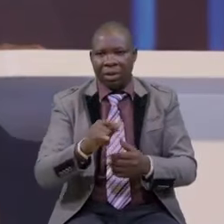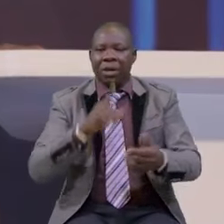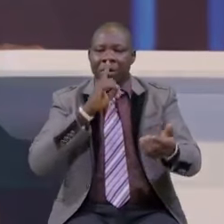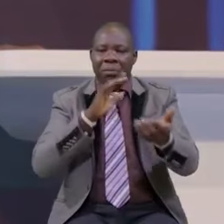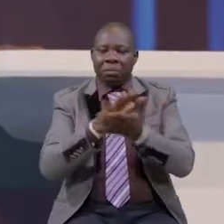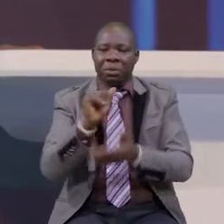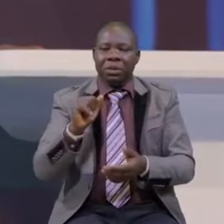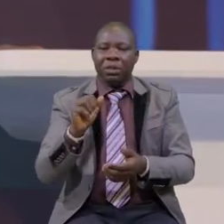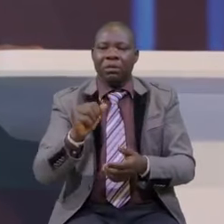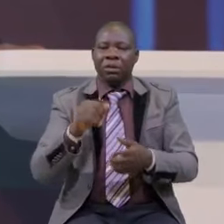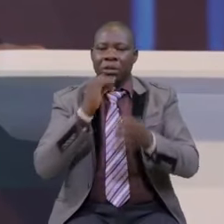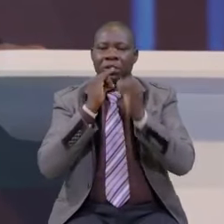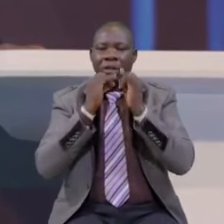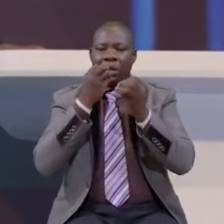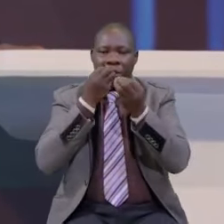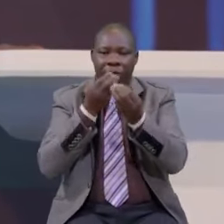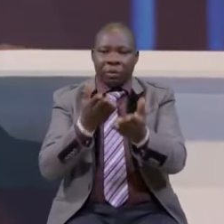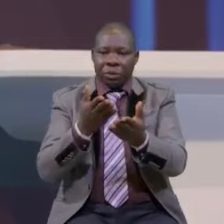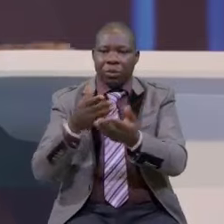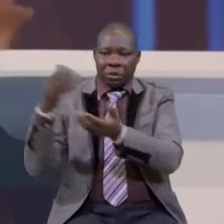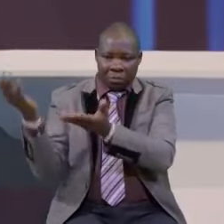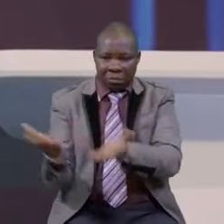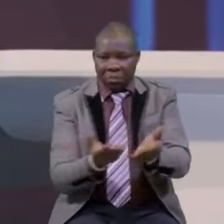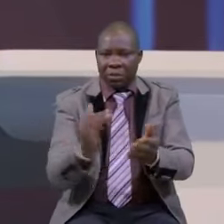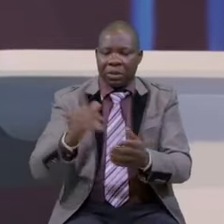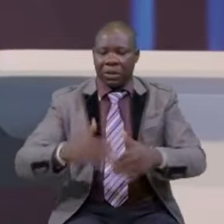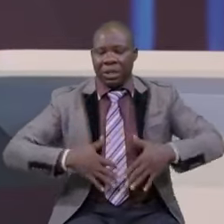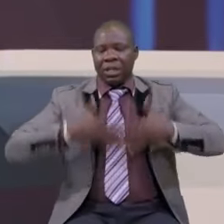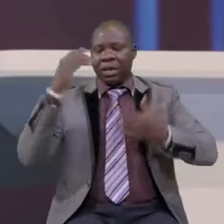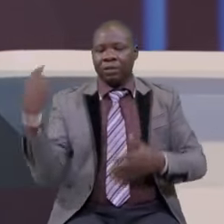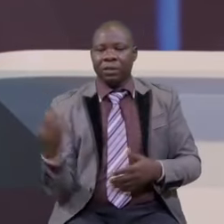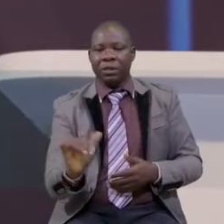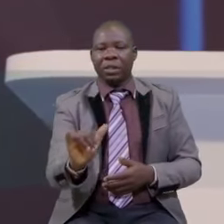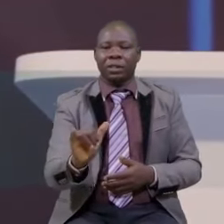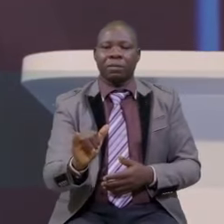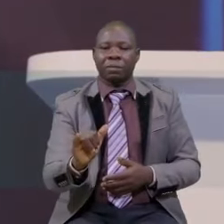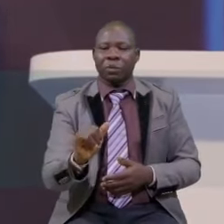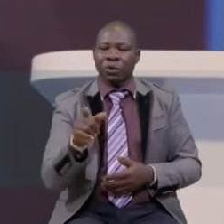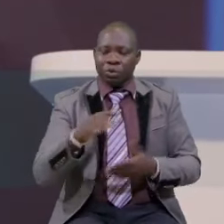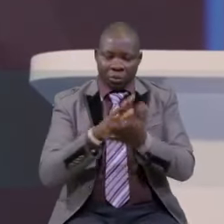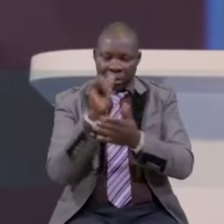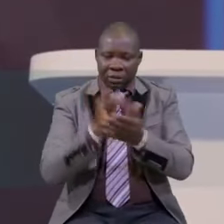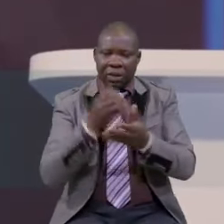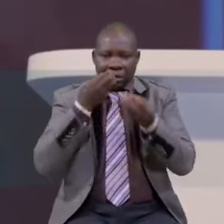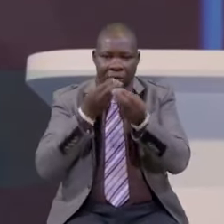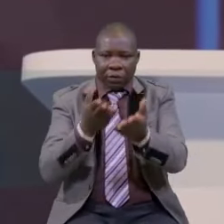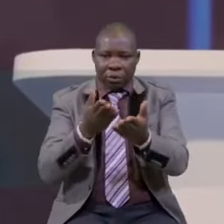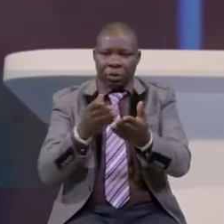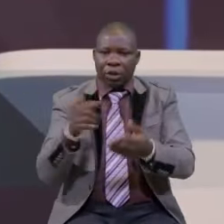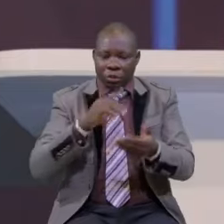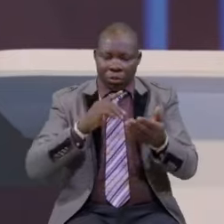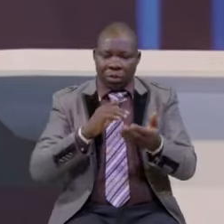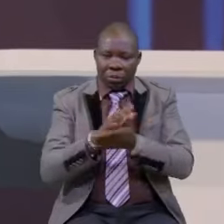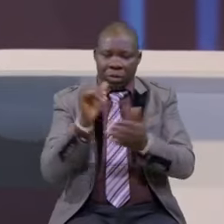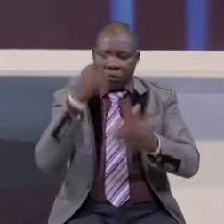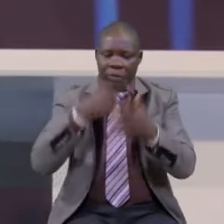information, bringing life eternal. You believe that information, you believe what you read, that's